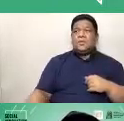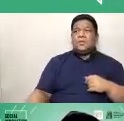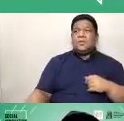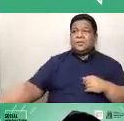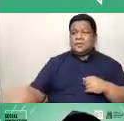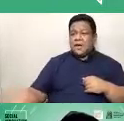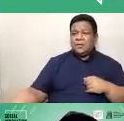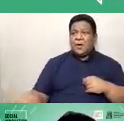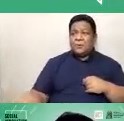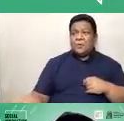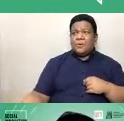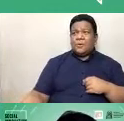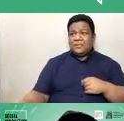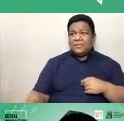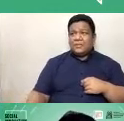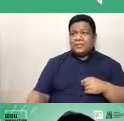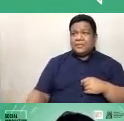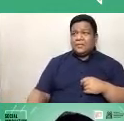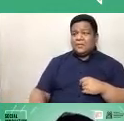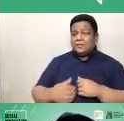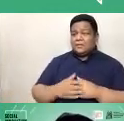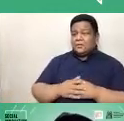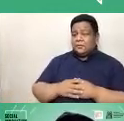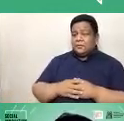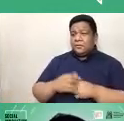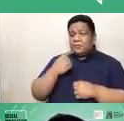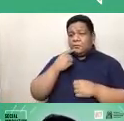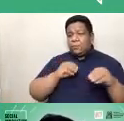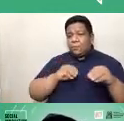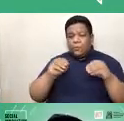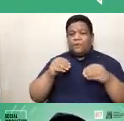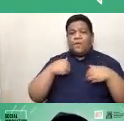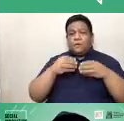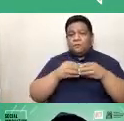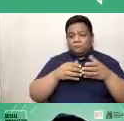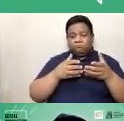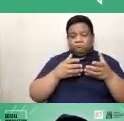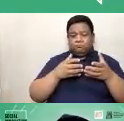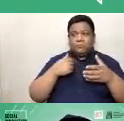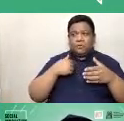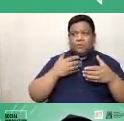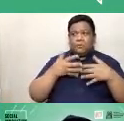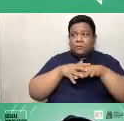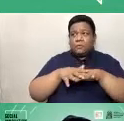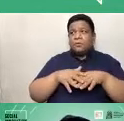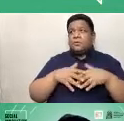actually move or contract or change in shape. And so when you combine multiple things, for example, in this